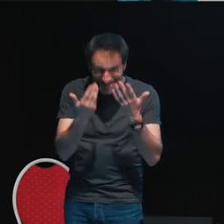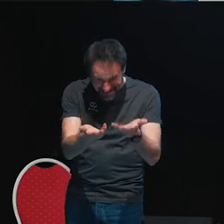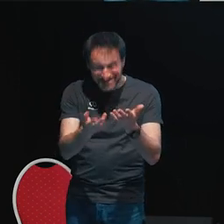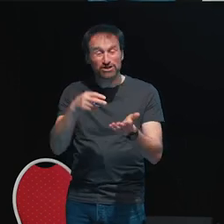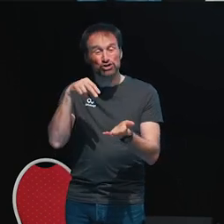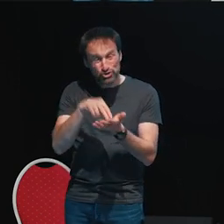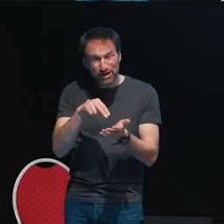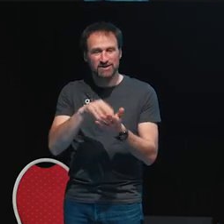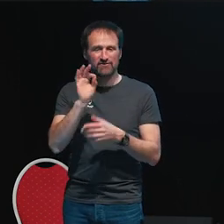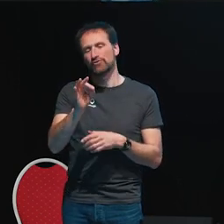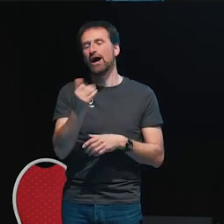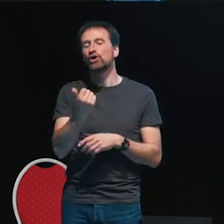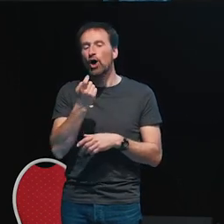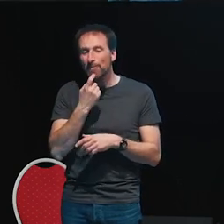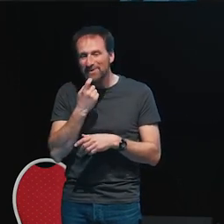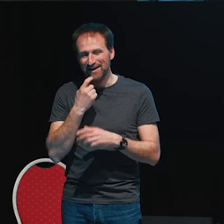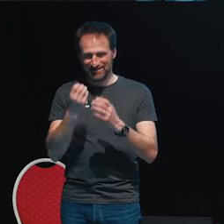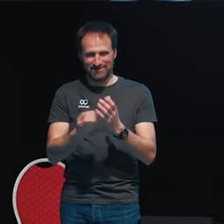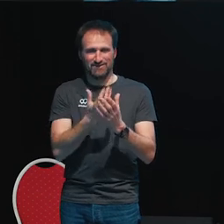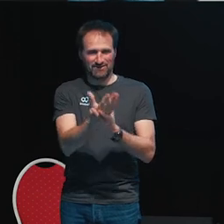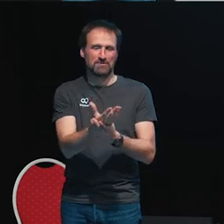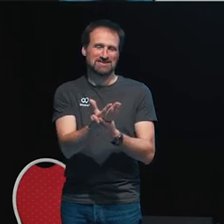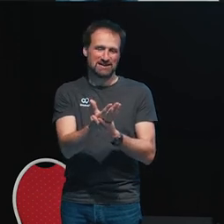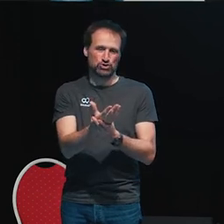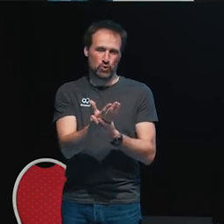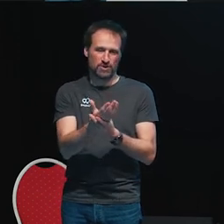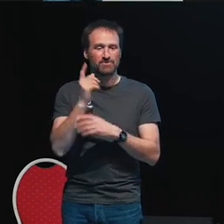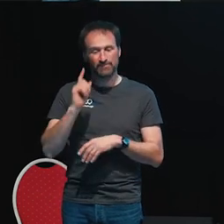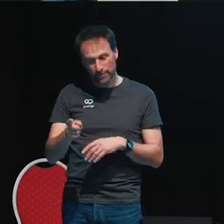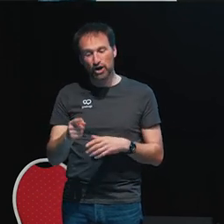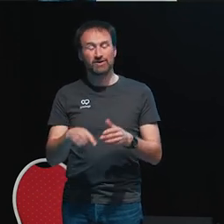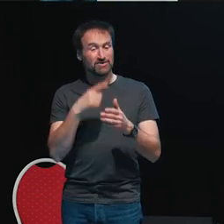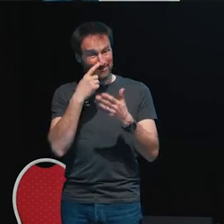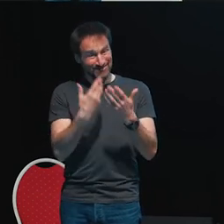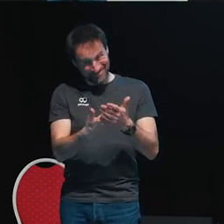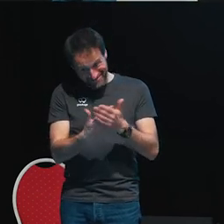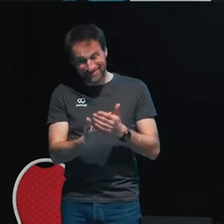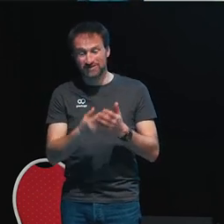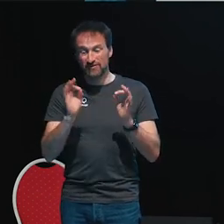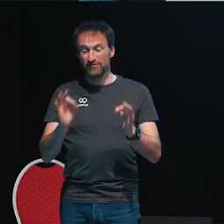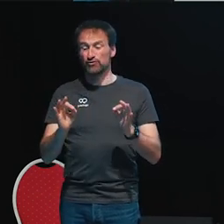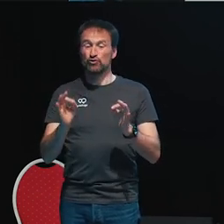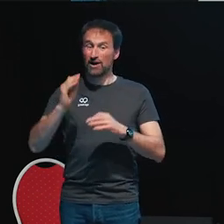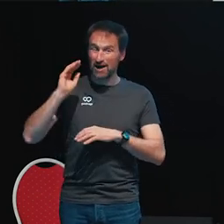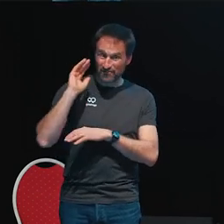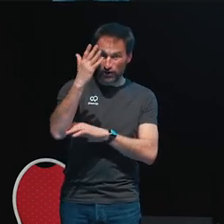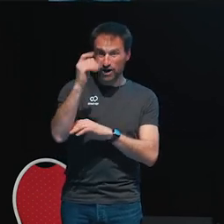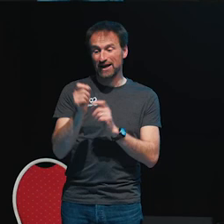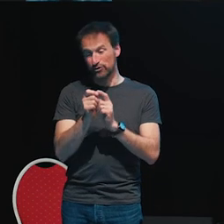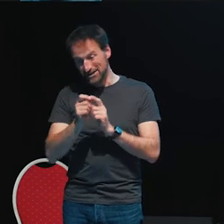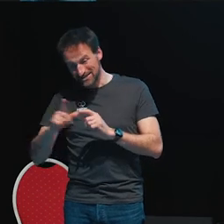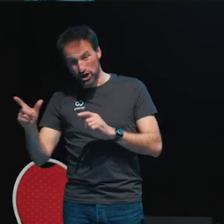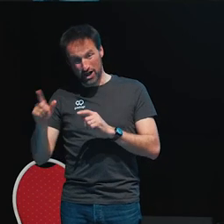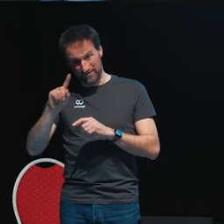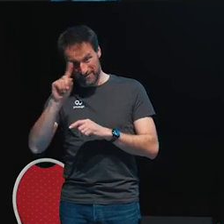the module itself, the representation. And so it takes a successfully resolved request with the source information that we